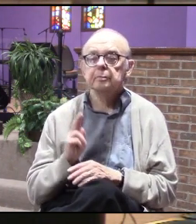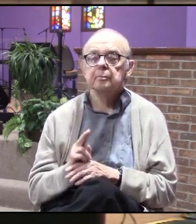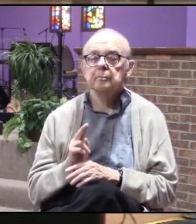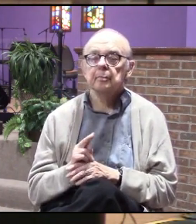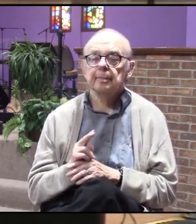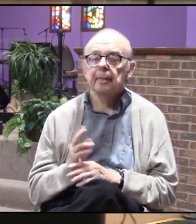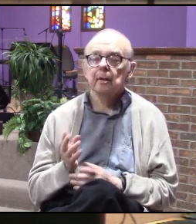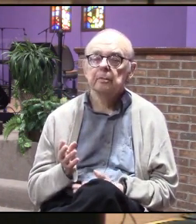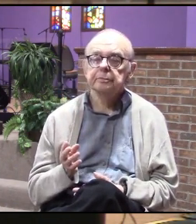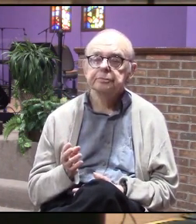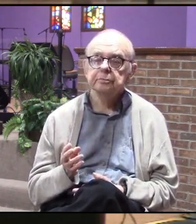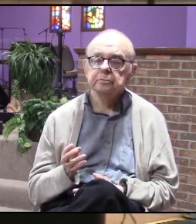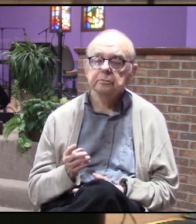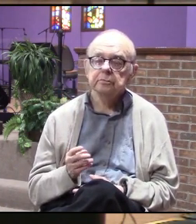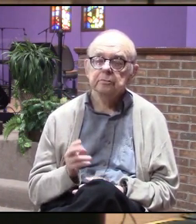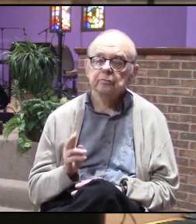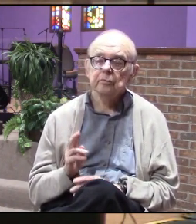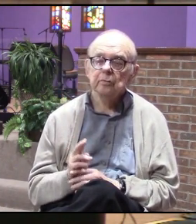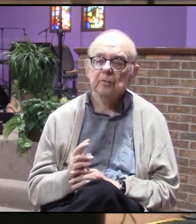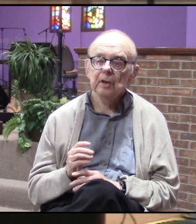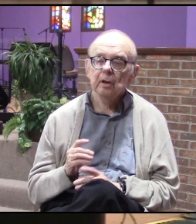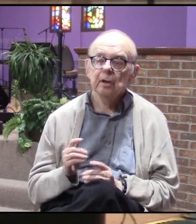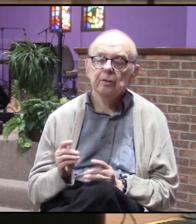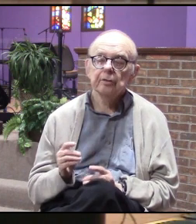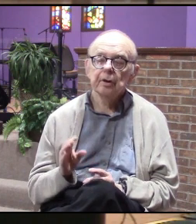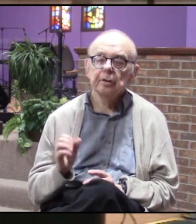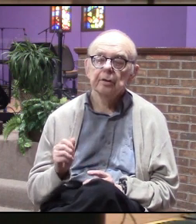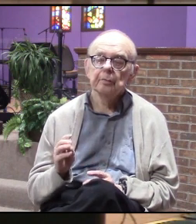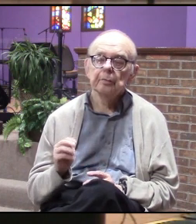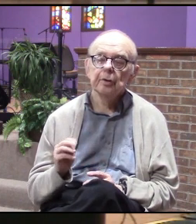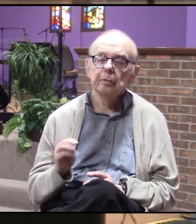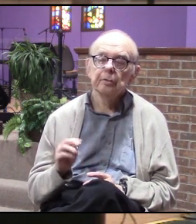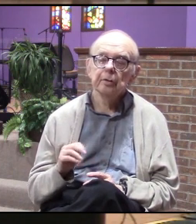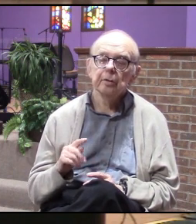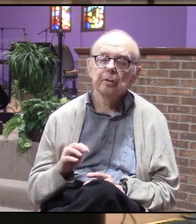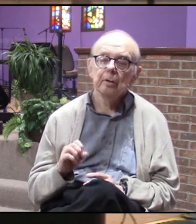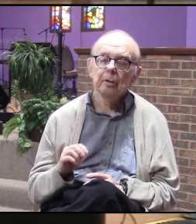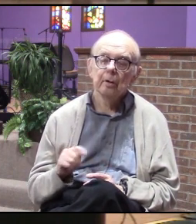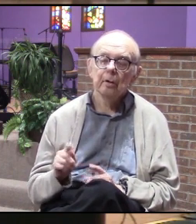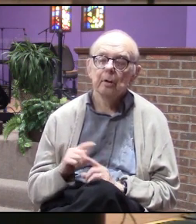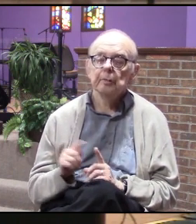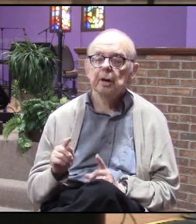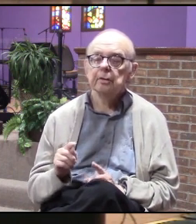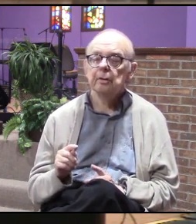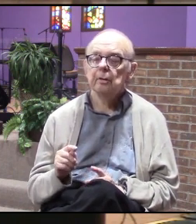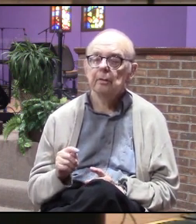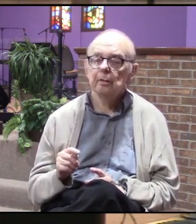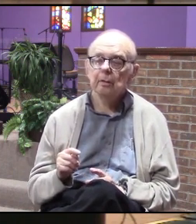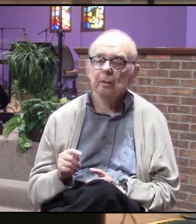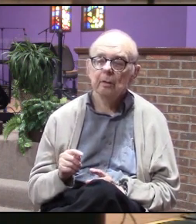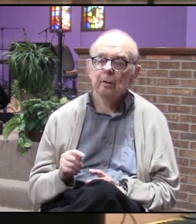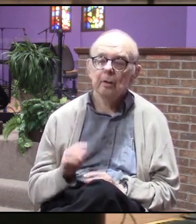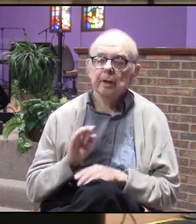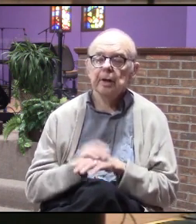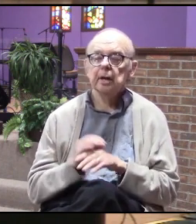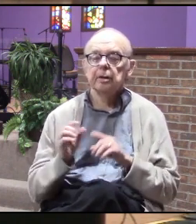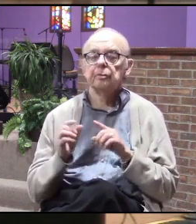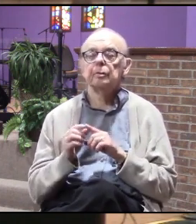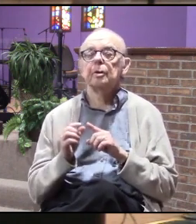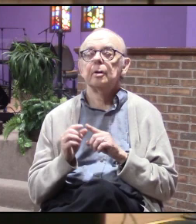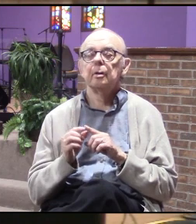the Eucharist is used during communion. But the English